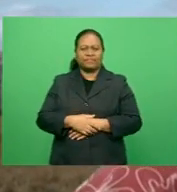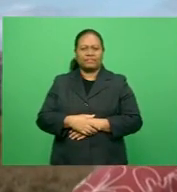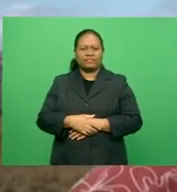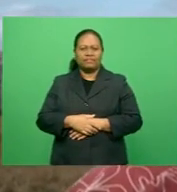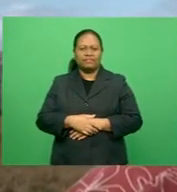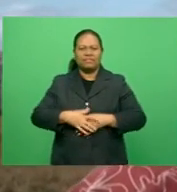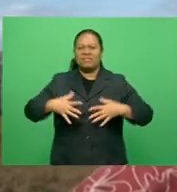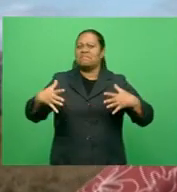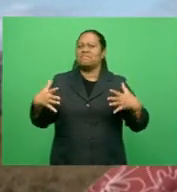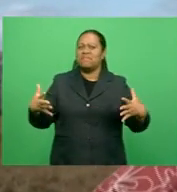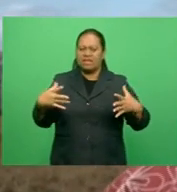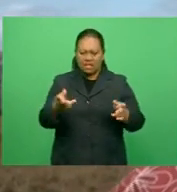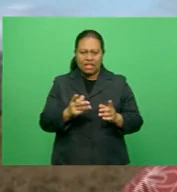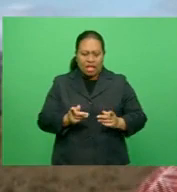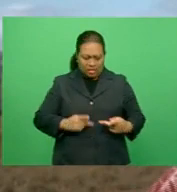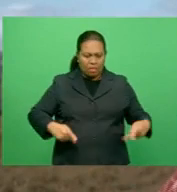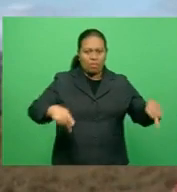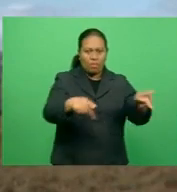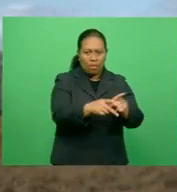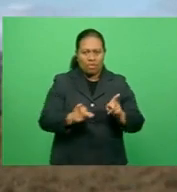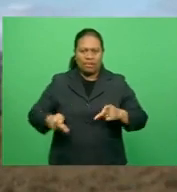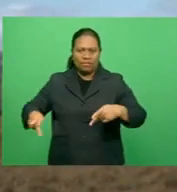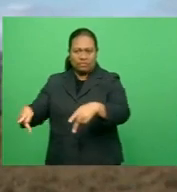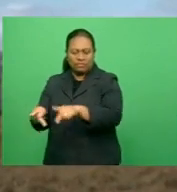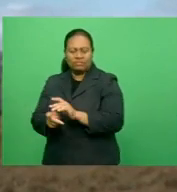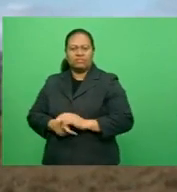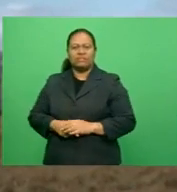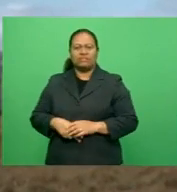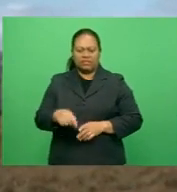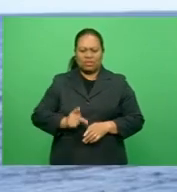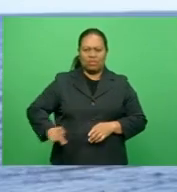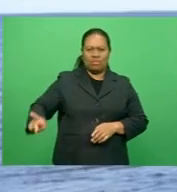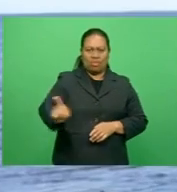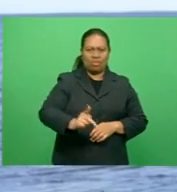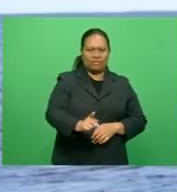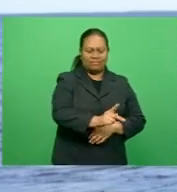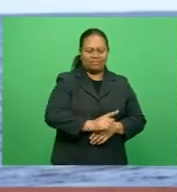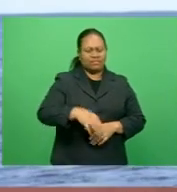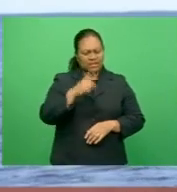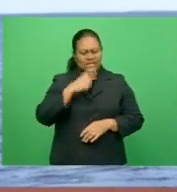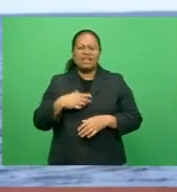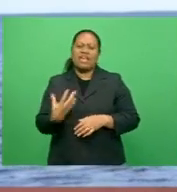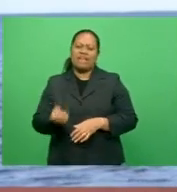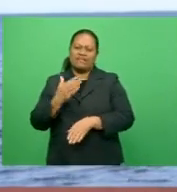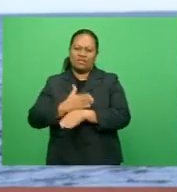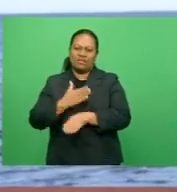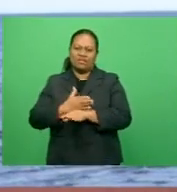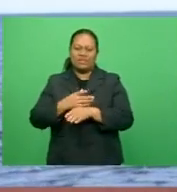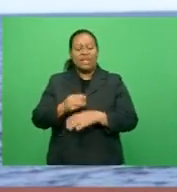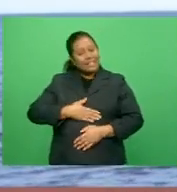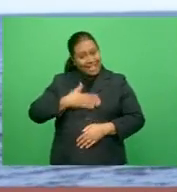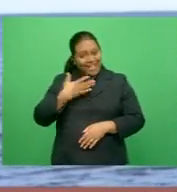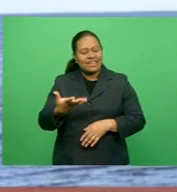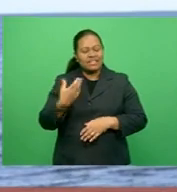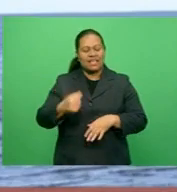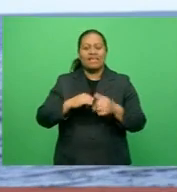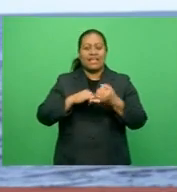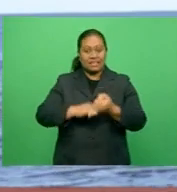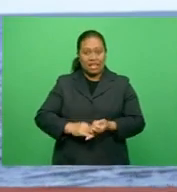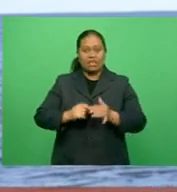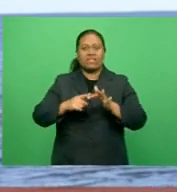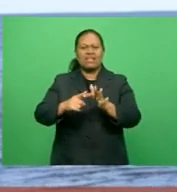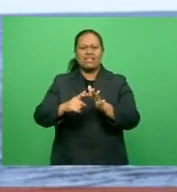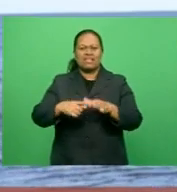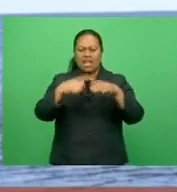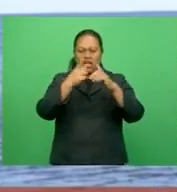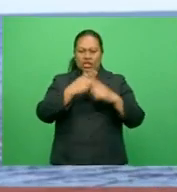big pound, there's so many poor people, they got the job. There is already interest from Southeast Asia, China